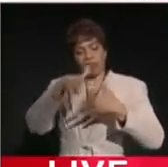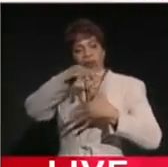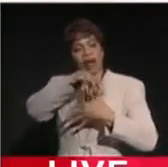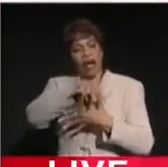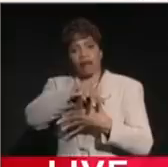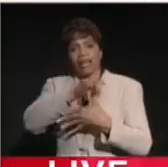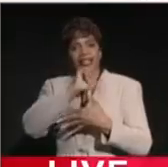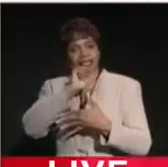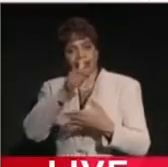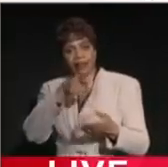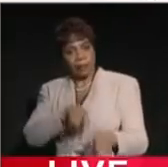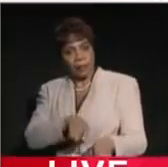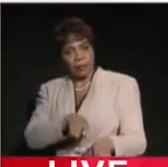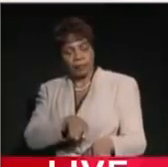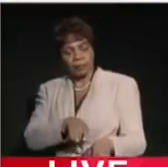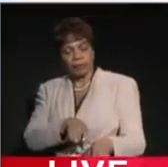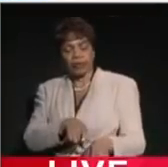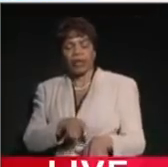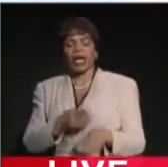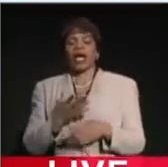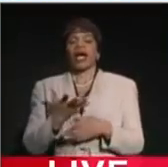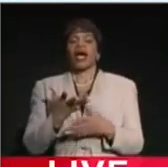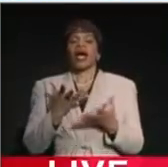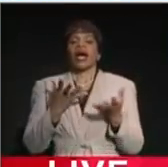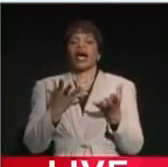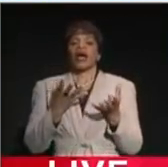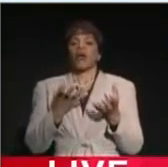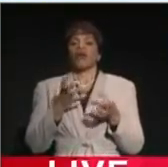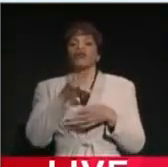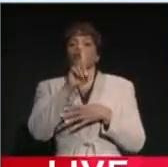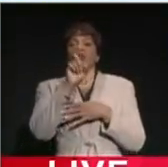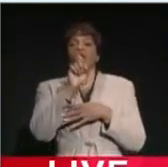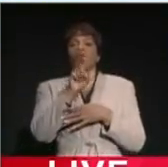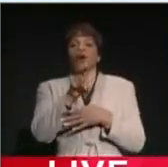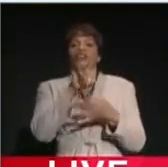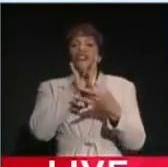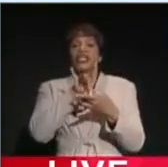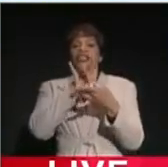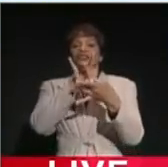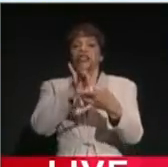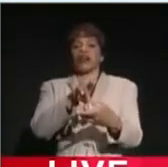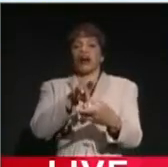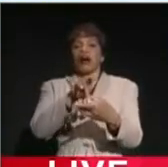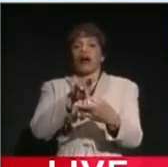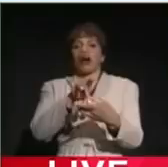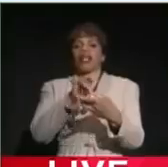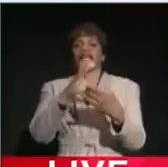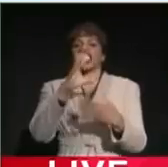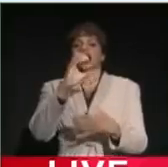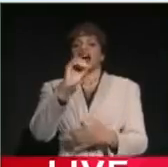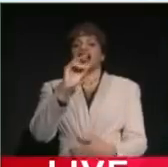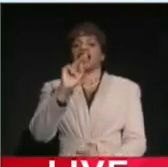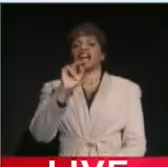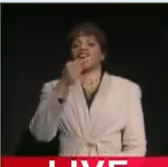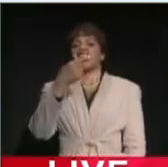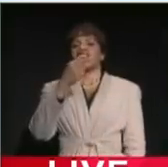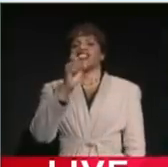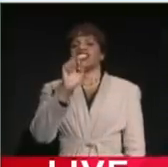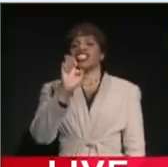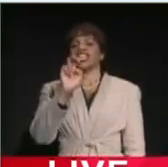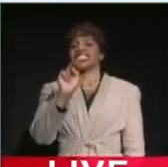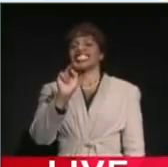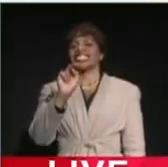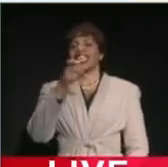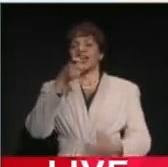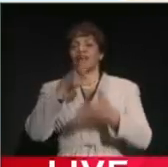been. I'd like to pose a question regarding congestion pricing, two words that a